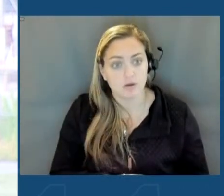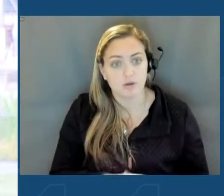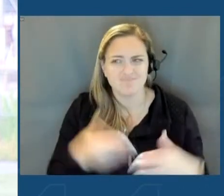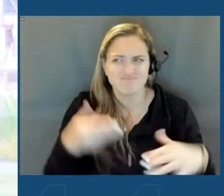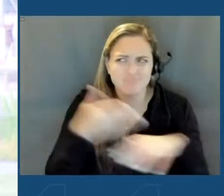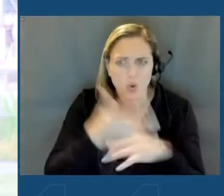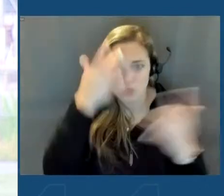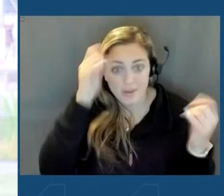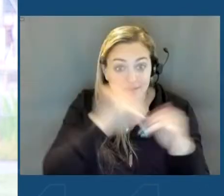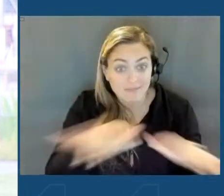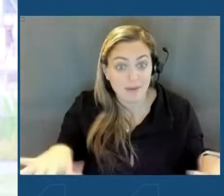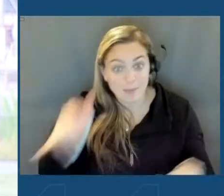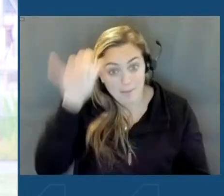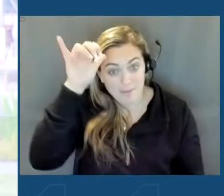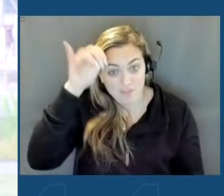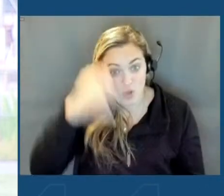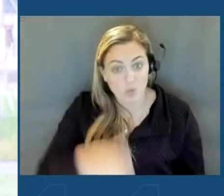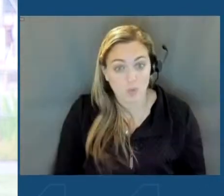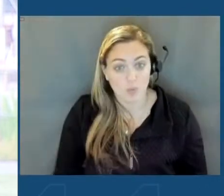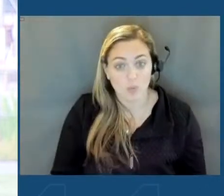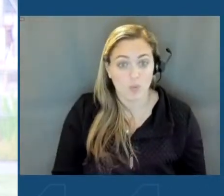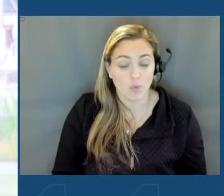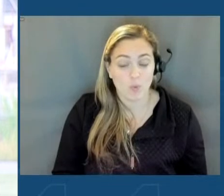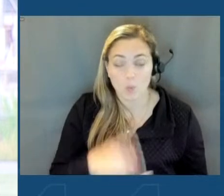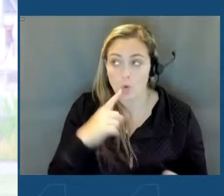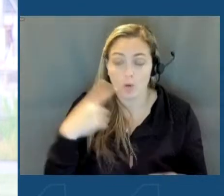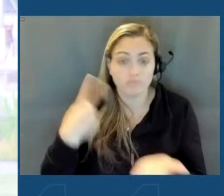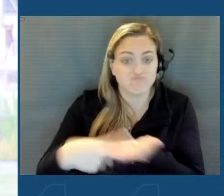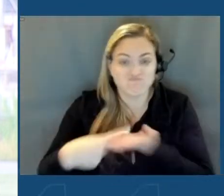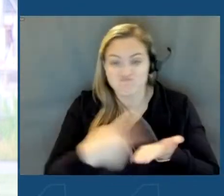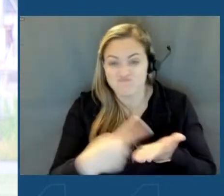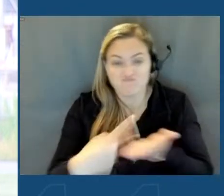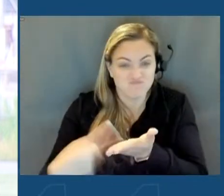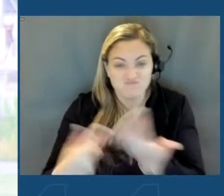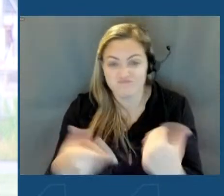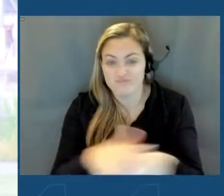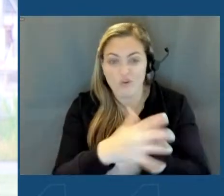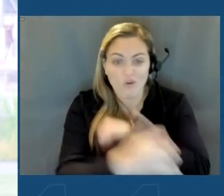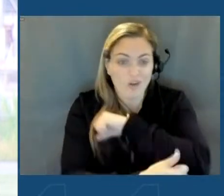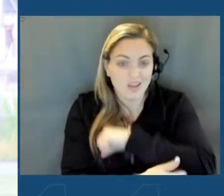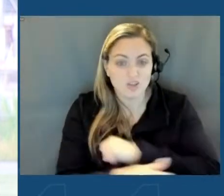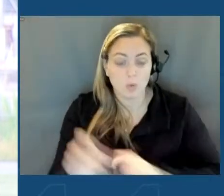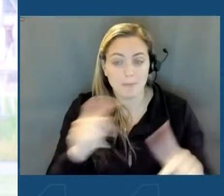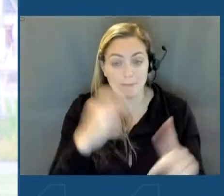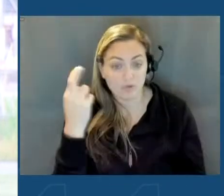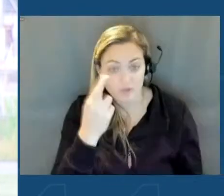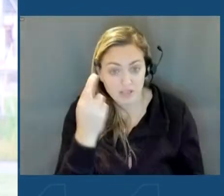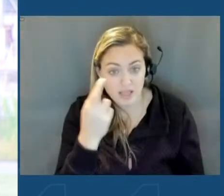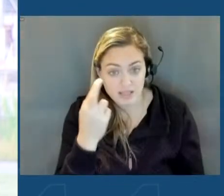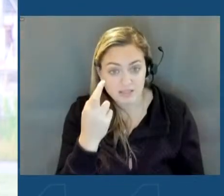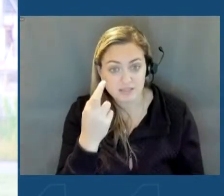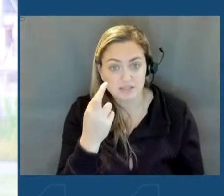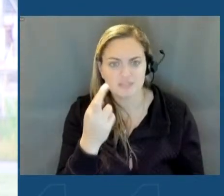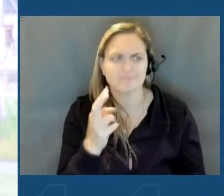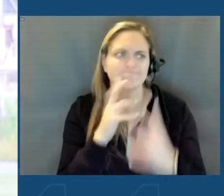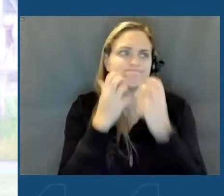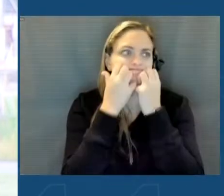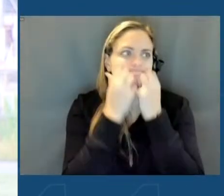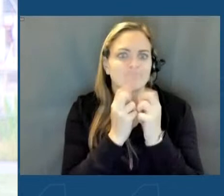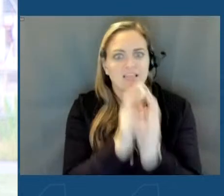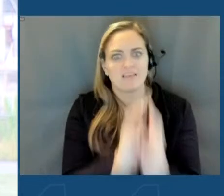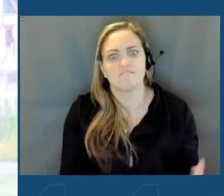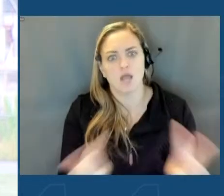Post-pandemic Buffalo will be the talk of the nation as well, because what people have come to realize is the value of